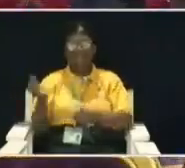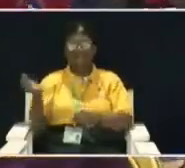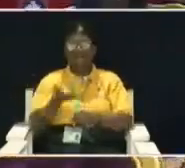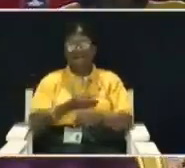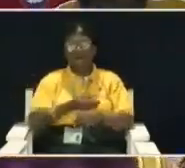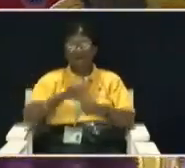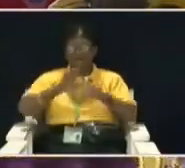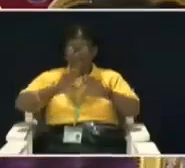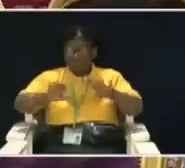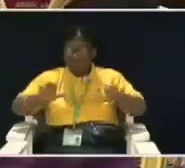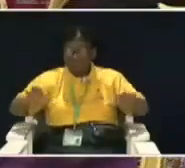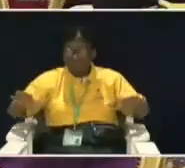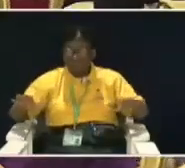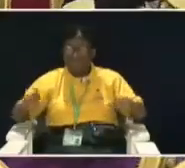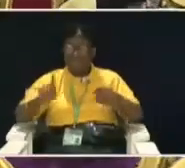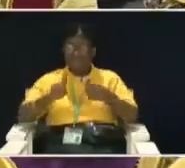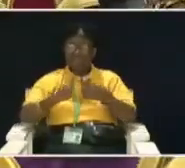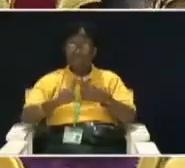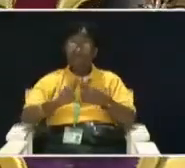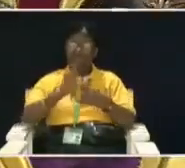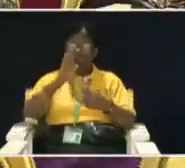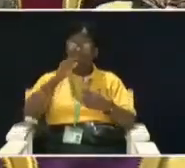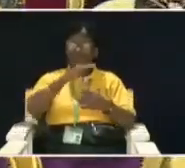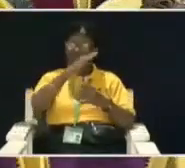to be absolutely